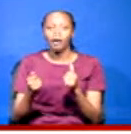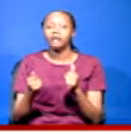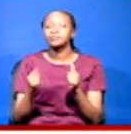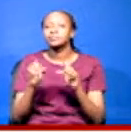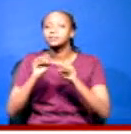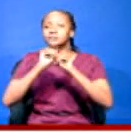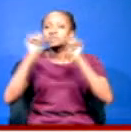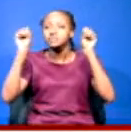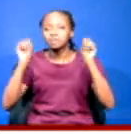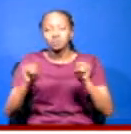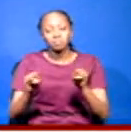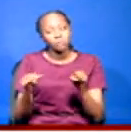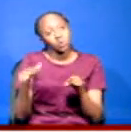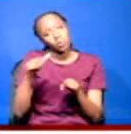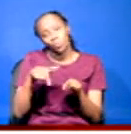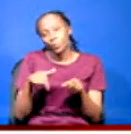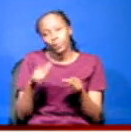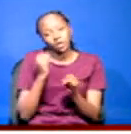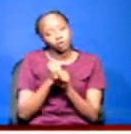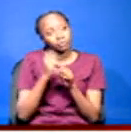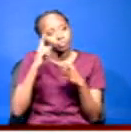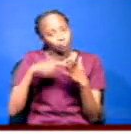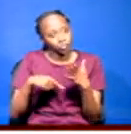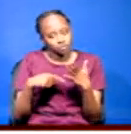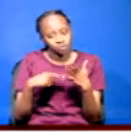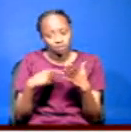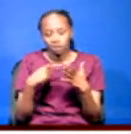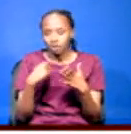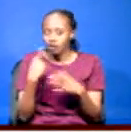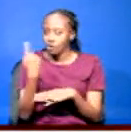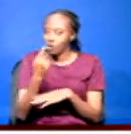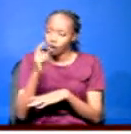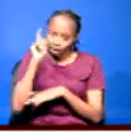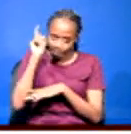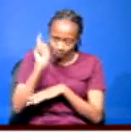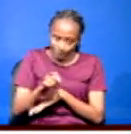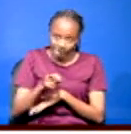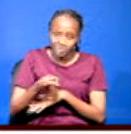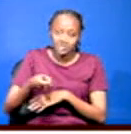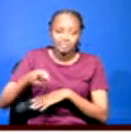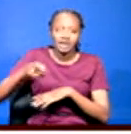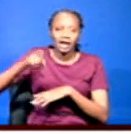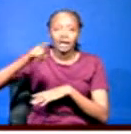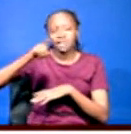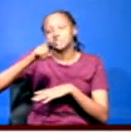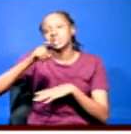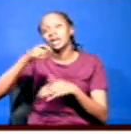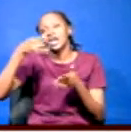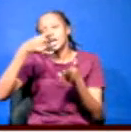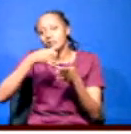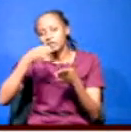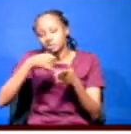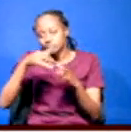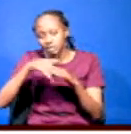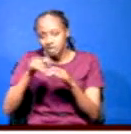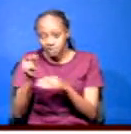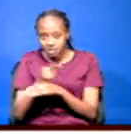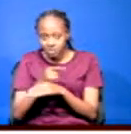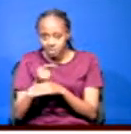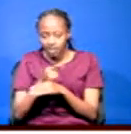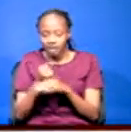have no choice. We must increase investments in training and policy reforms within the